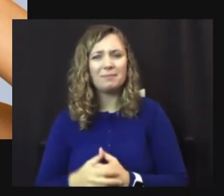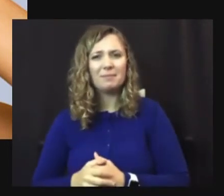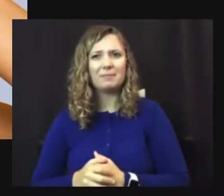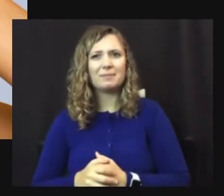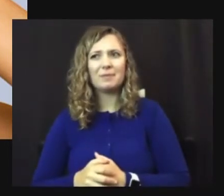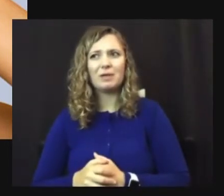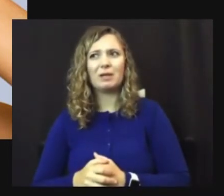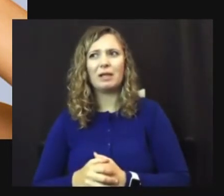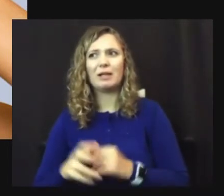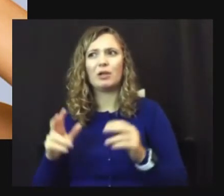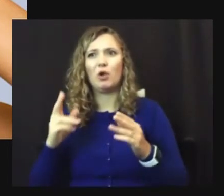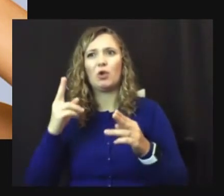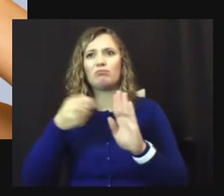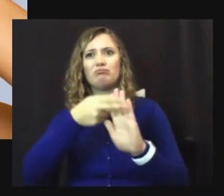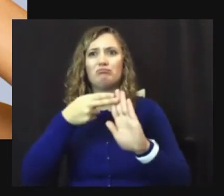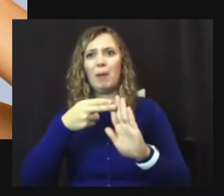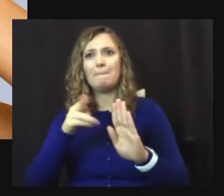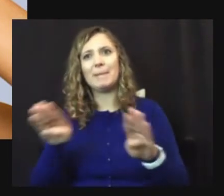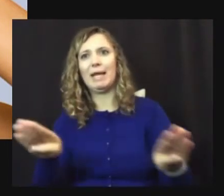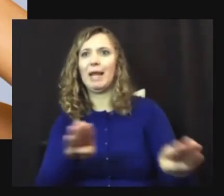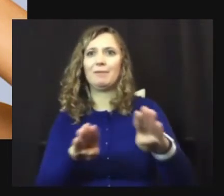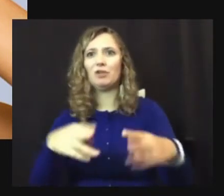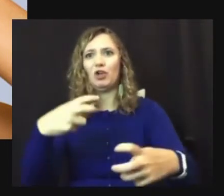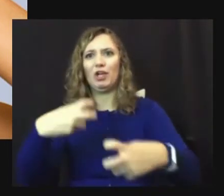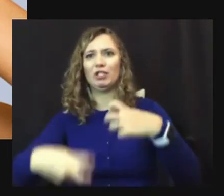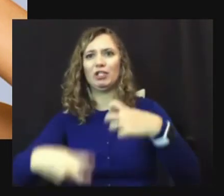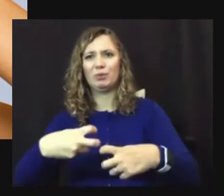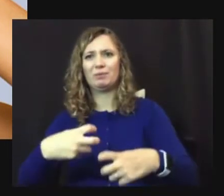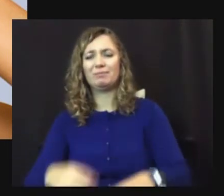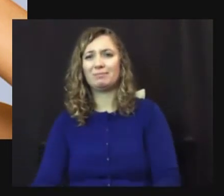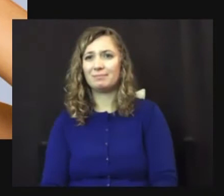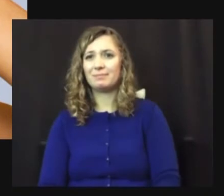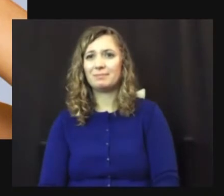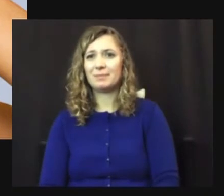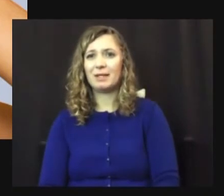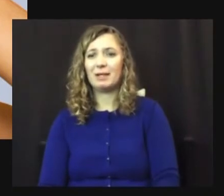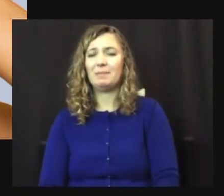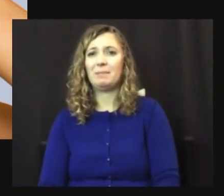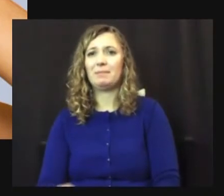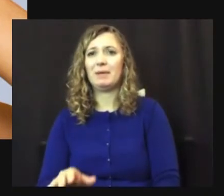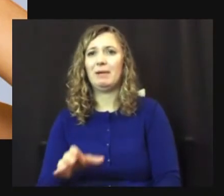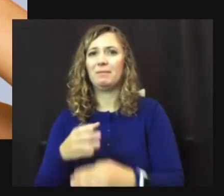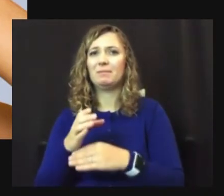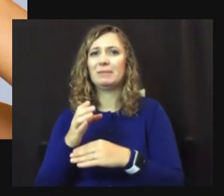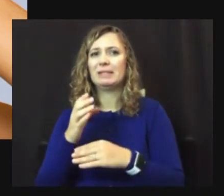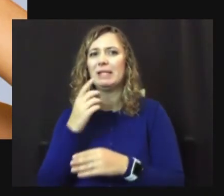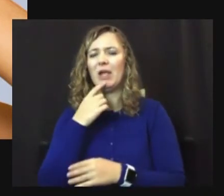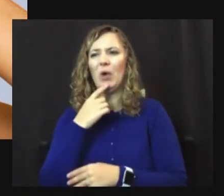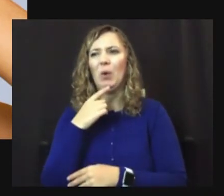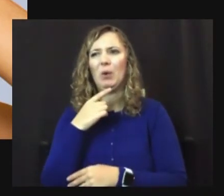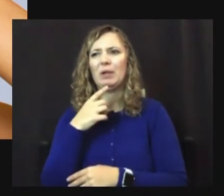issue, right? You wouldn't make it seem like a moral failing because you can see that.